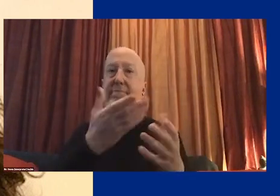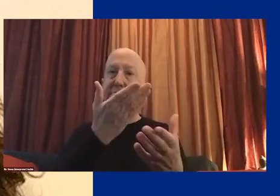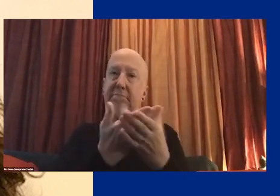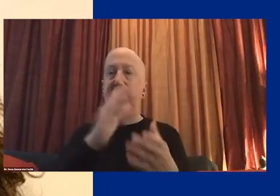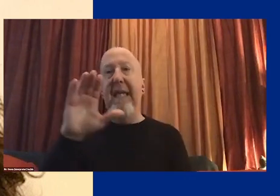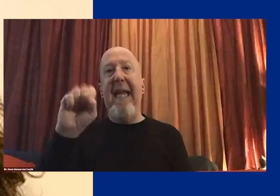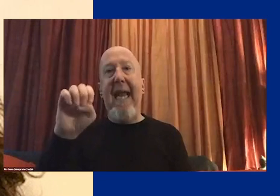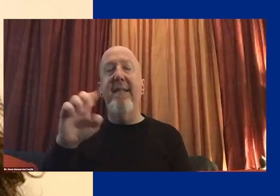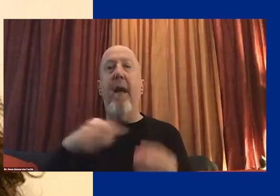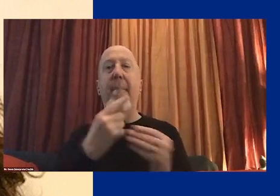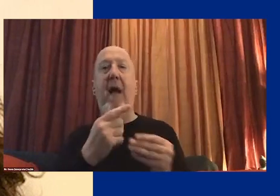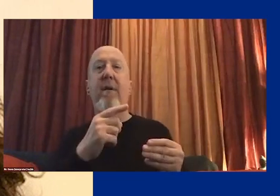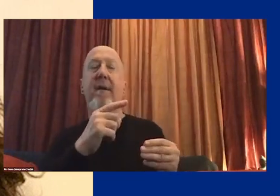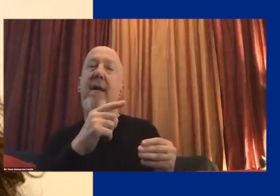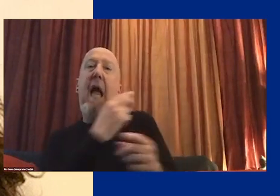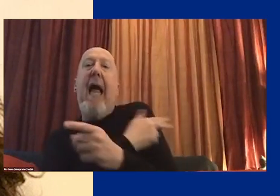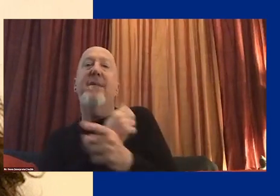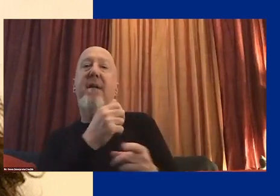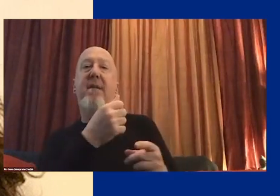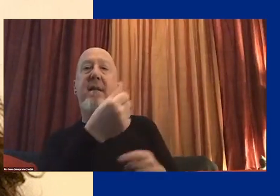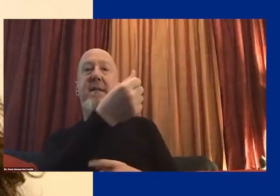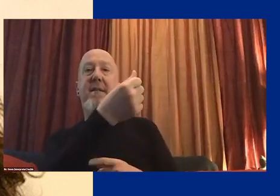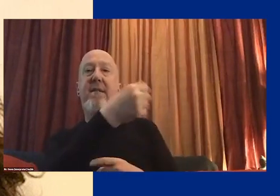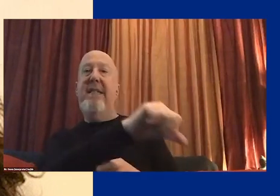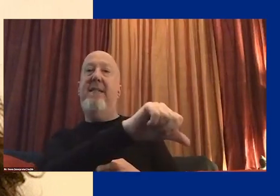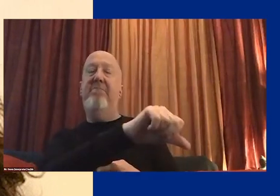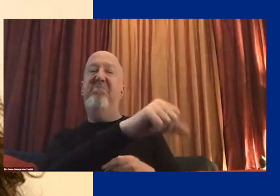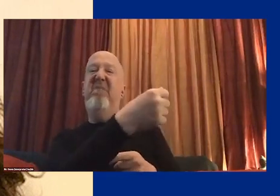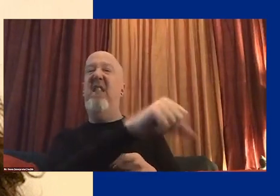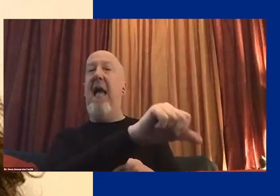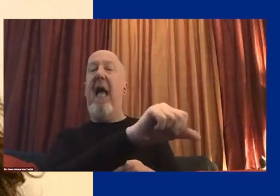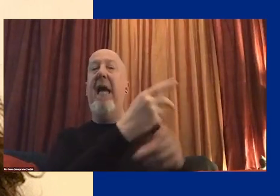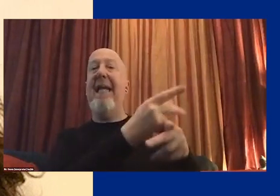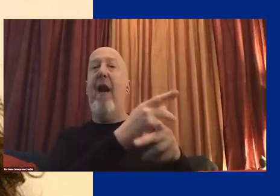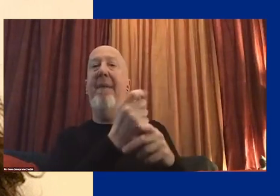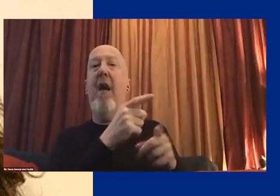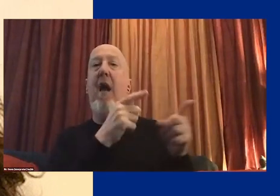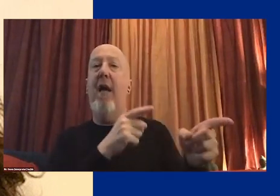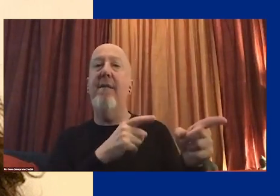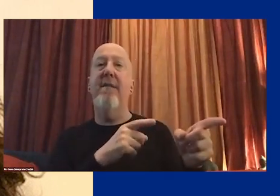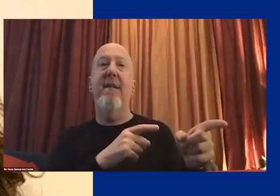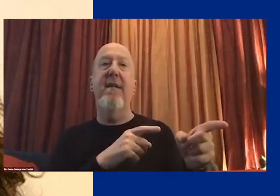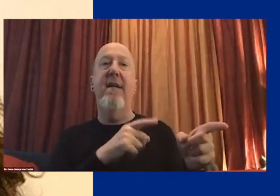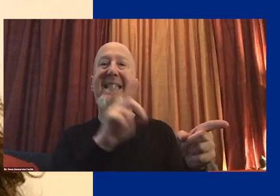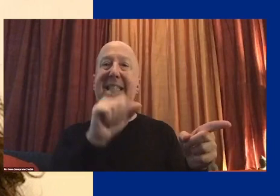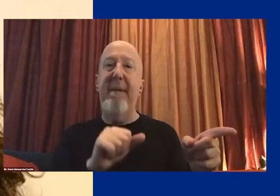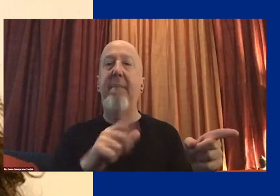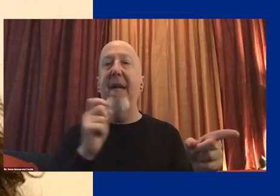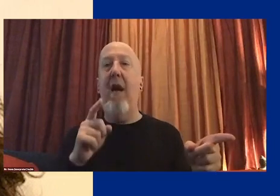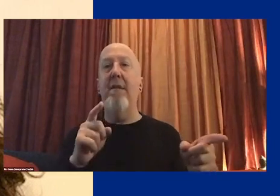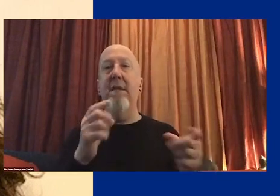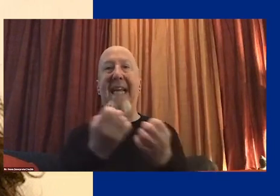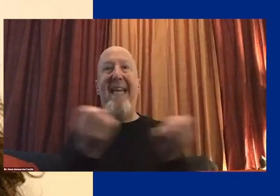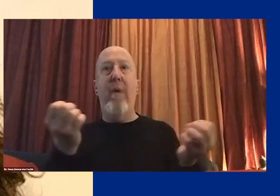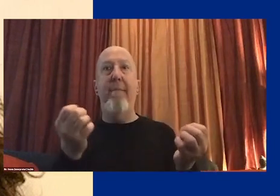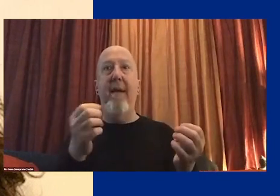being denied care based on disability because the devices went to other people. Now, I'm not saying that hasn't happened.